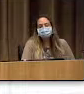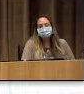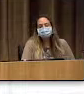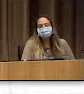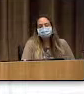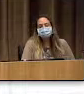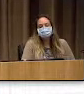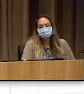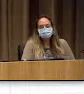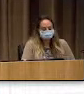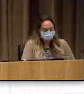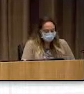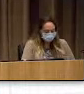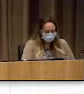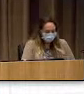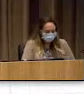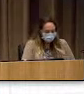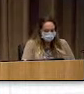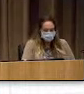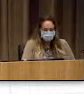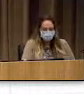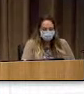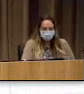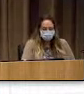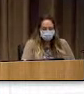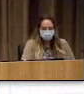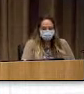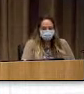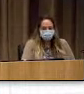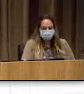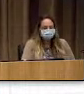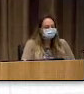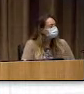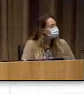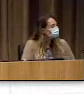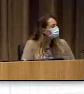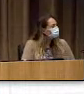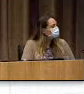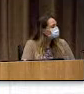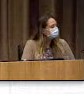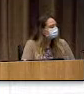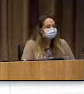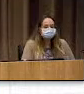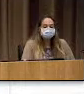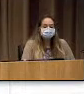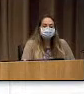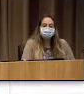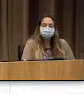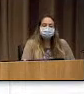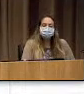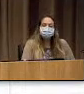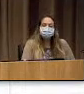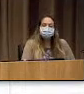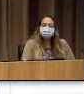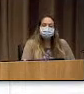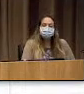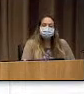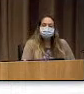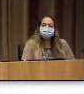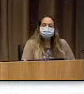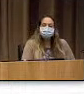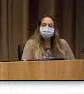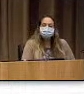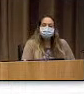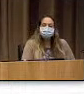We call them suspect if they was still negative, and so that generated a very strong and faithful